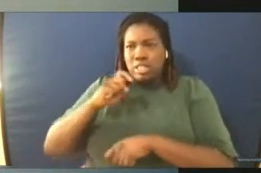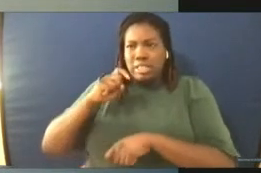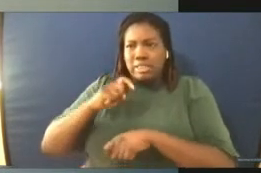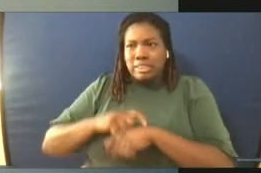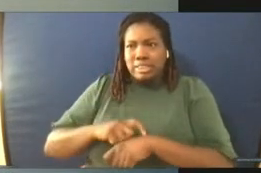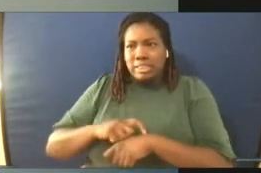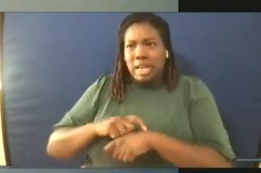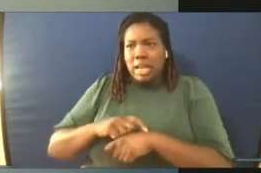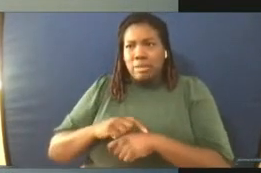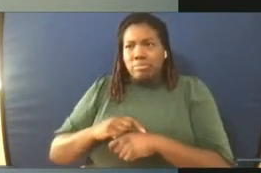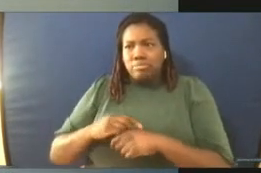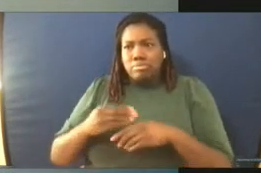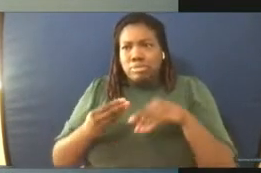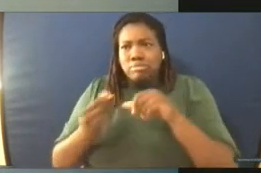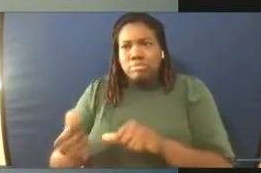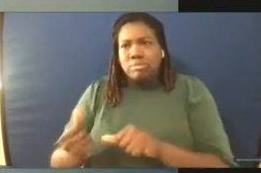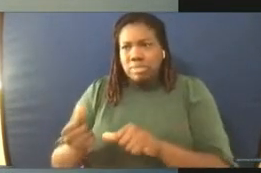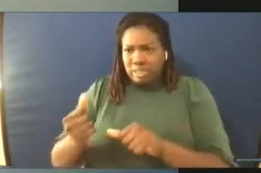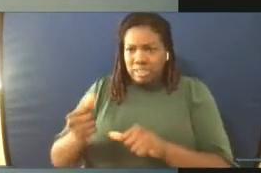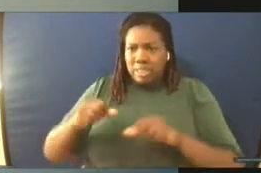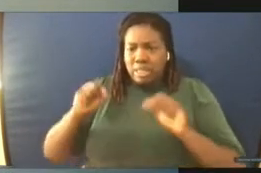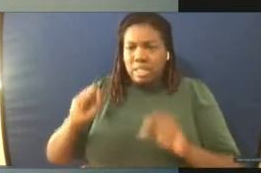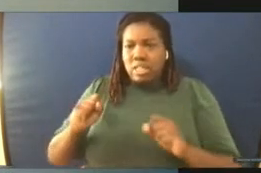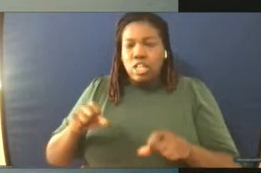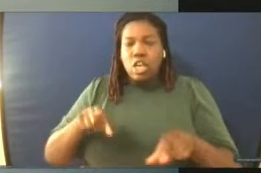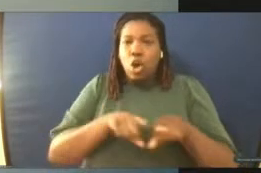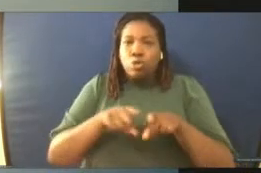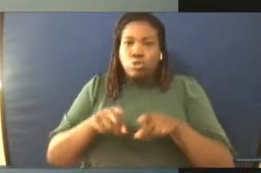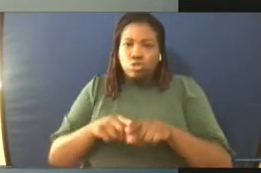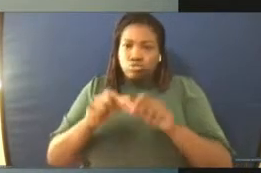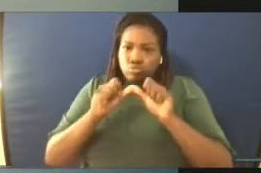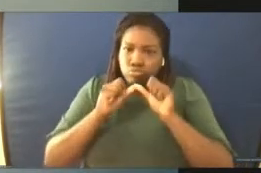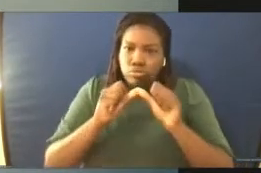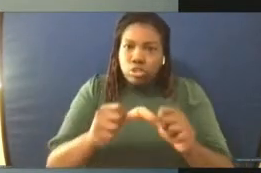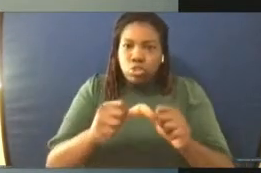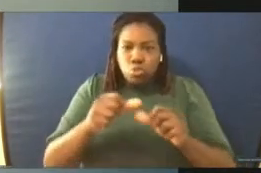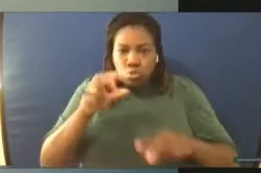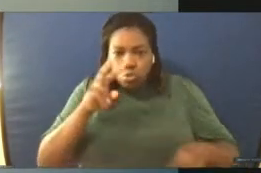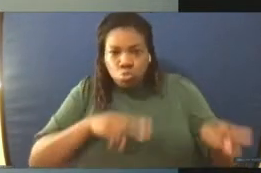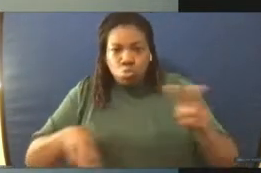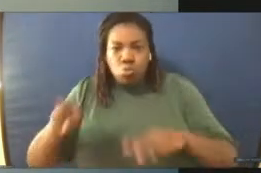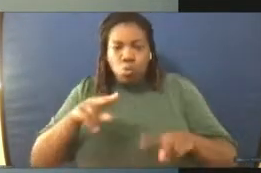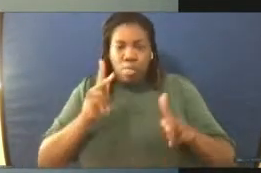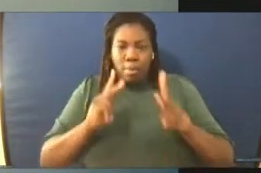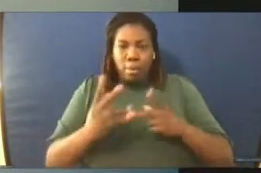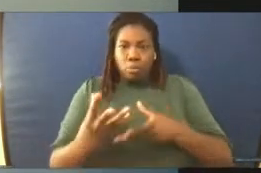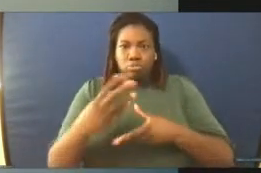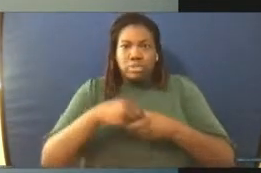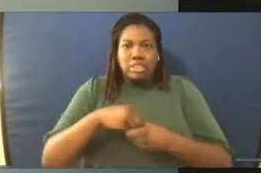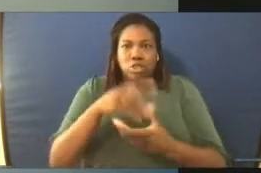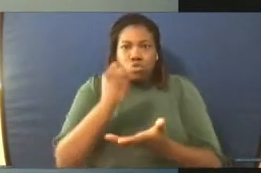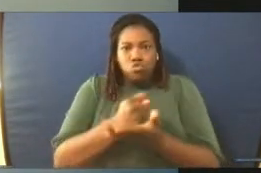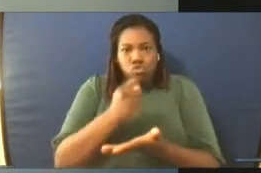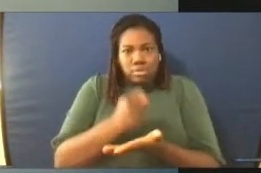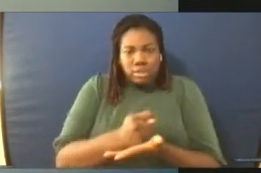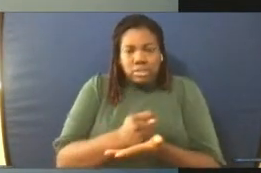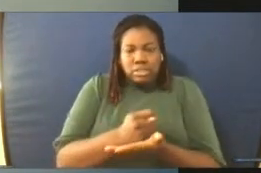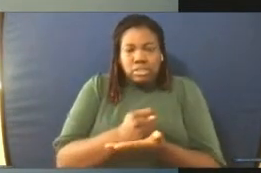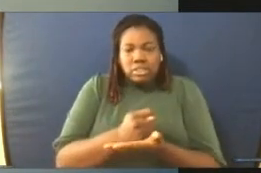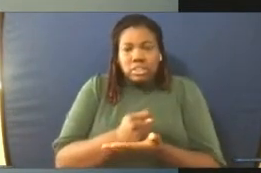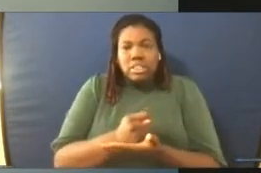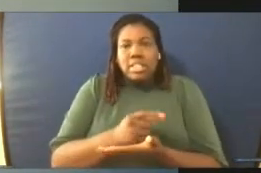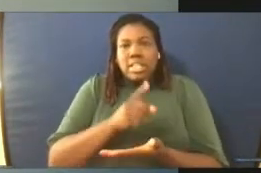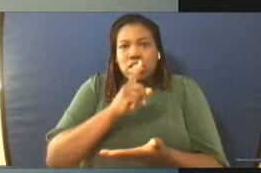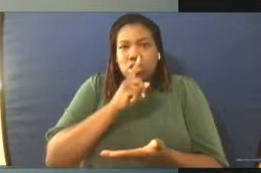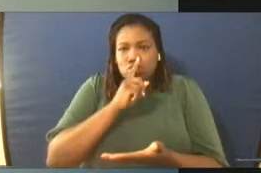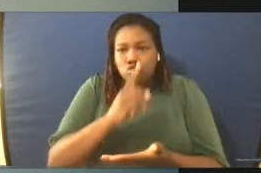know, capable. And then there's ongoing supervision for the folks who are doing the treatment. And so it is really bringing